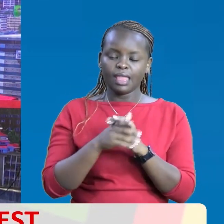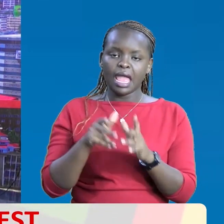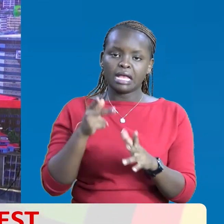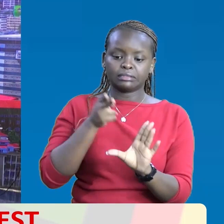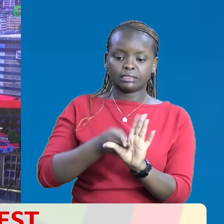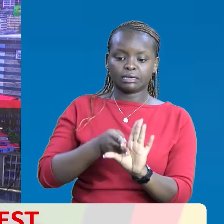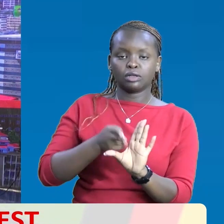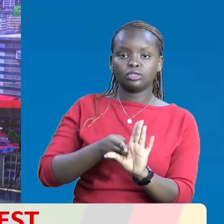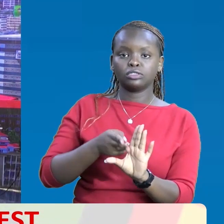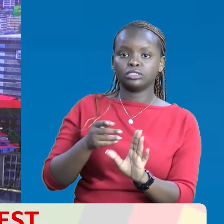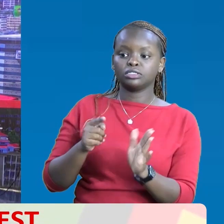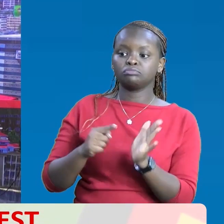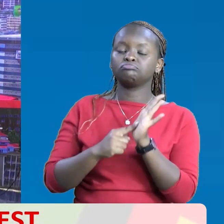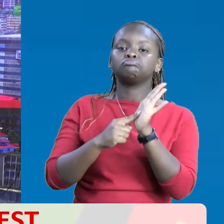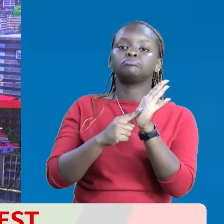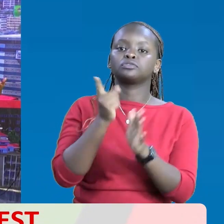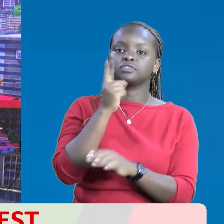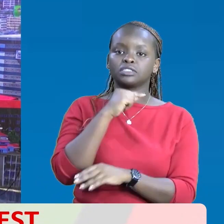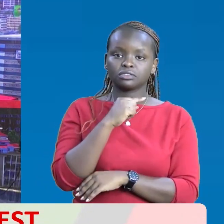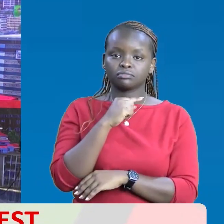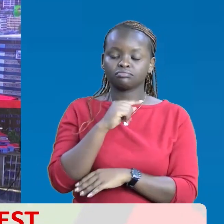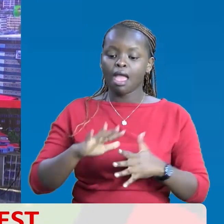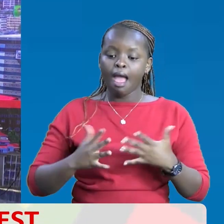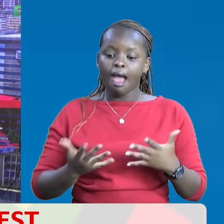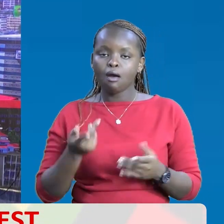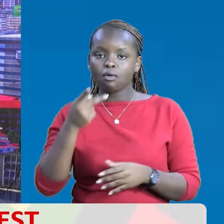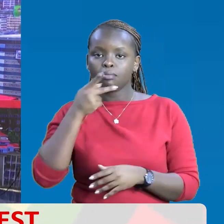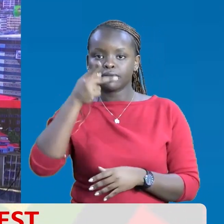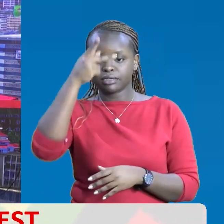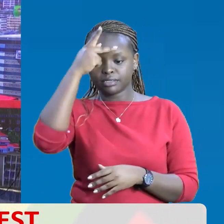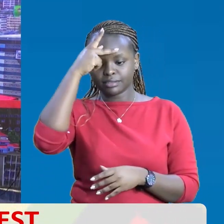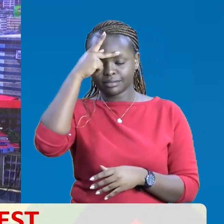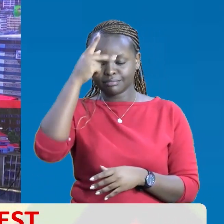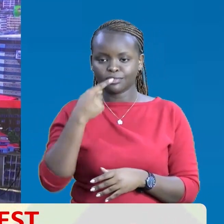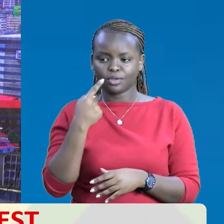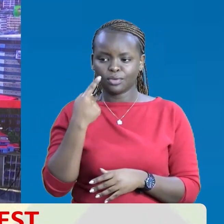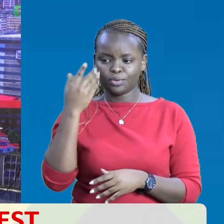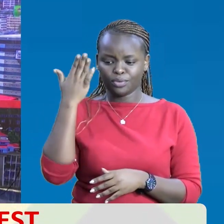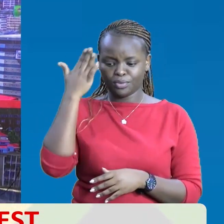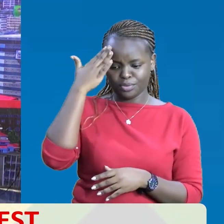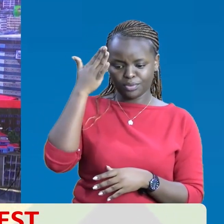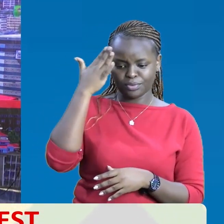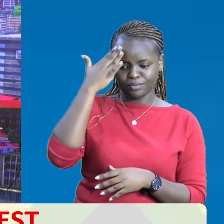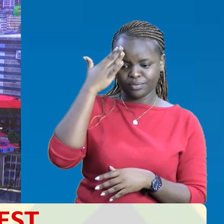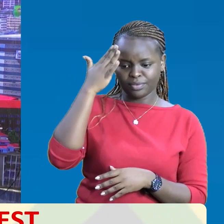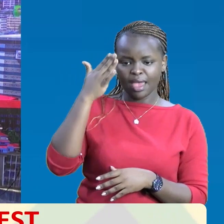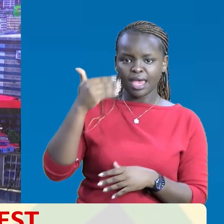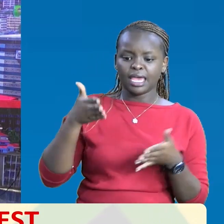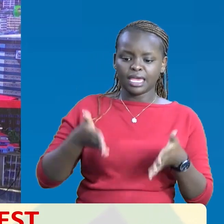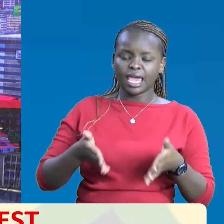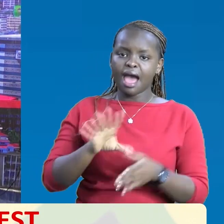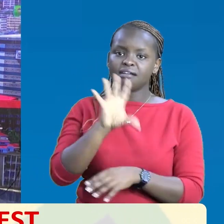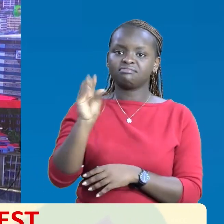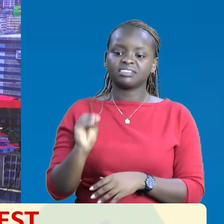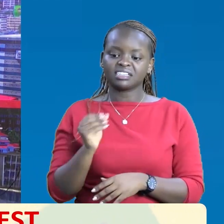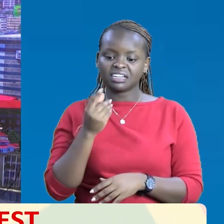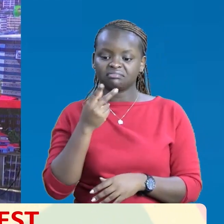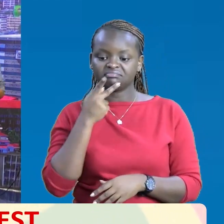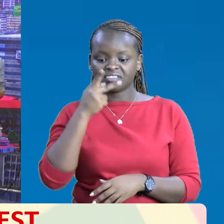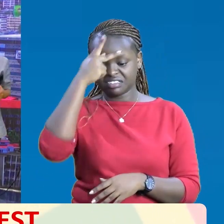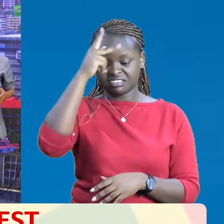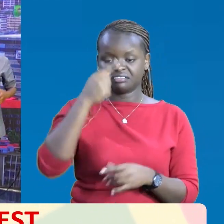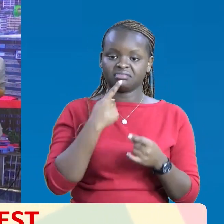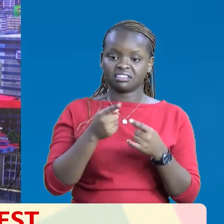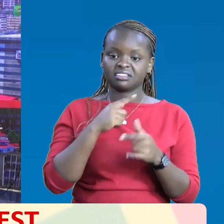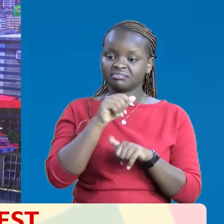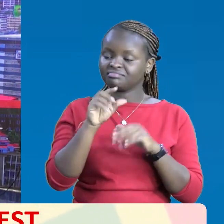proven how parents unajua kwanza si huko Afrika hata mzazi ongea una escape no. So unapata